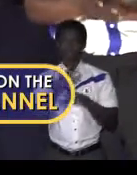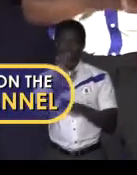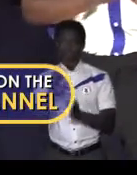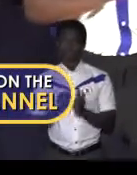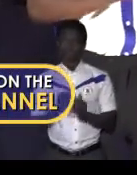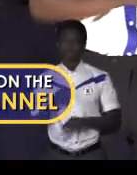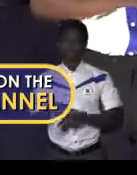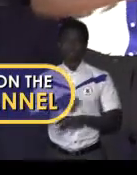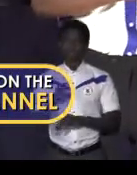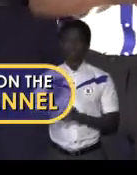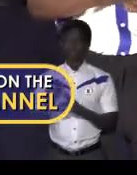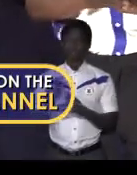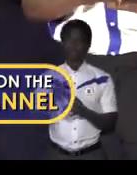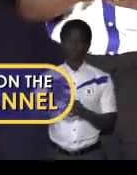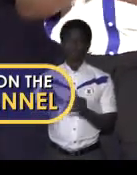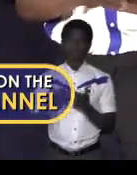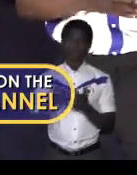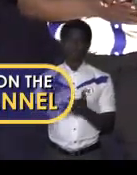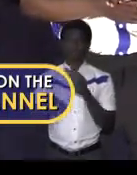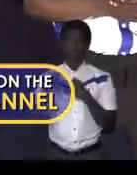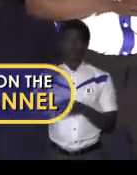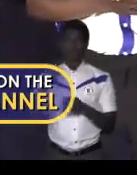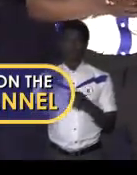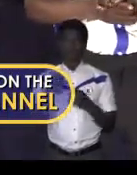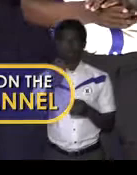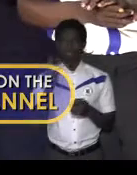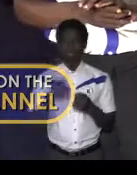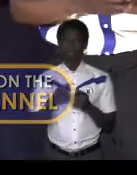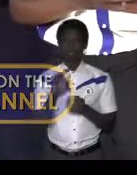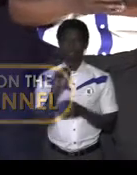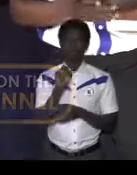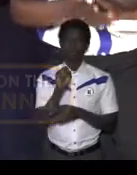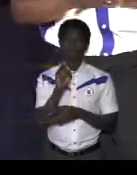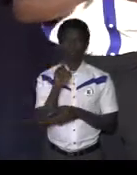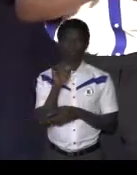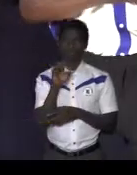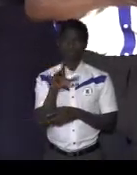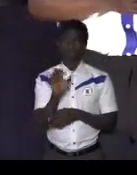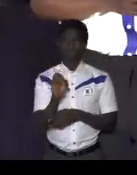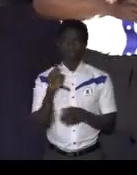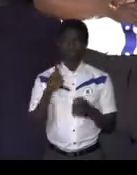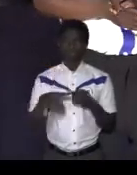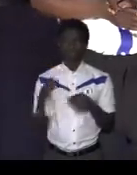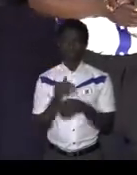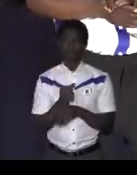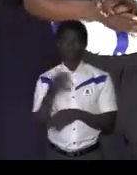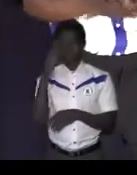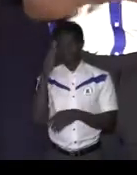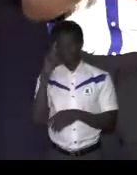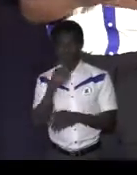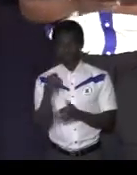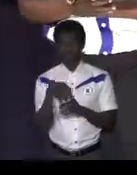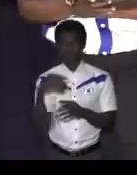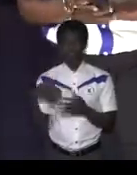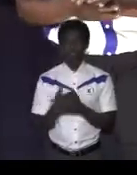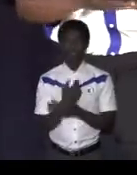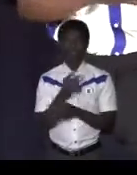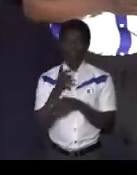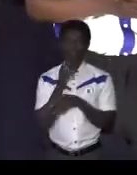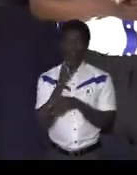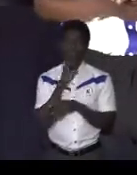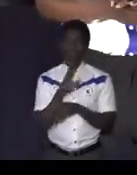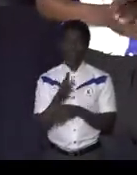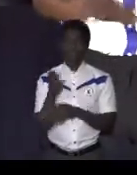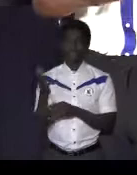time. All what you need is to subscribe to Lagos SUBEB YouTube channel to get notification when new videos